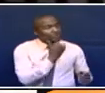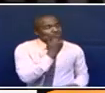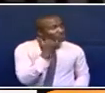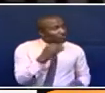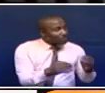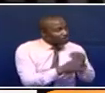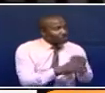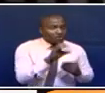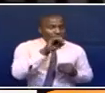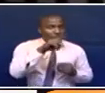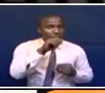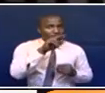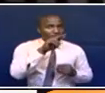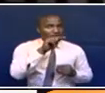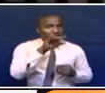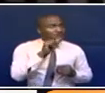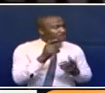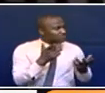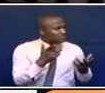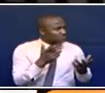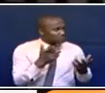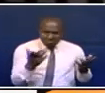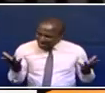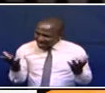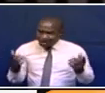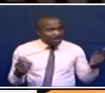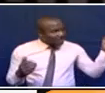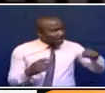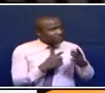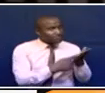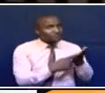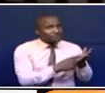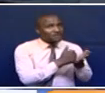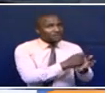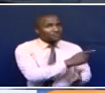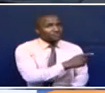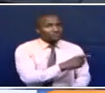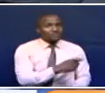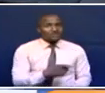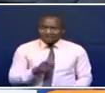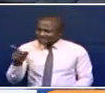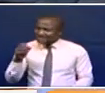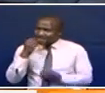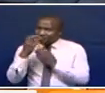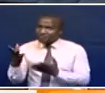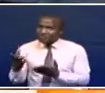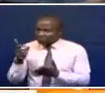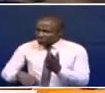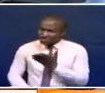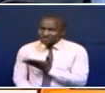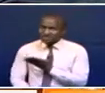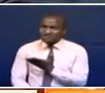and Oparanya. Adding him where? To come to talk as well to, help you. Who has told you this? This is information to me.